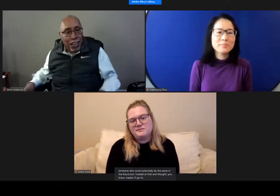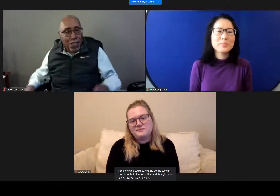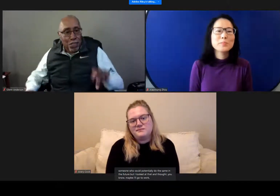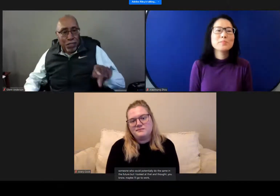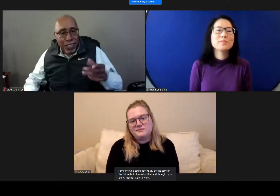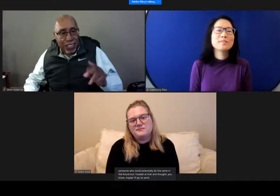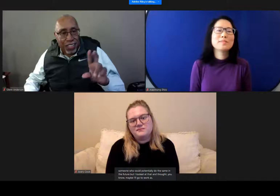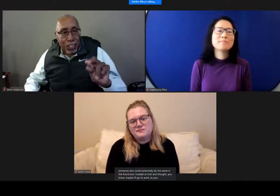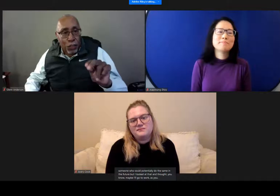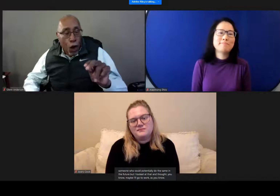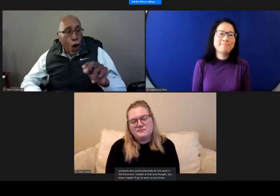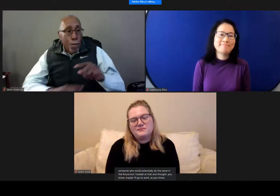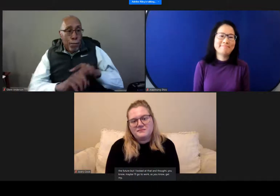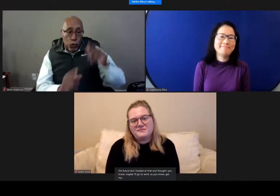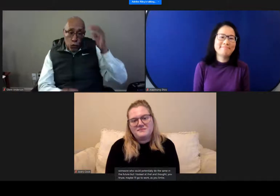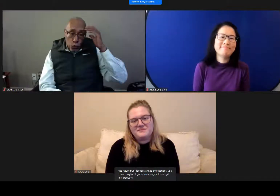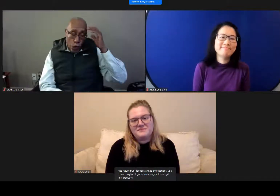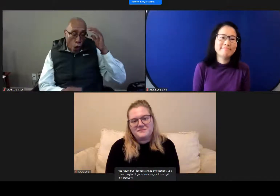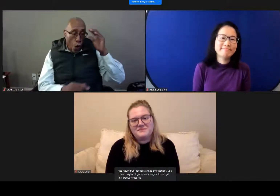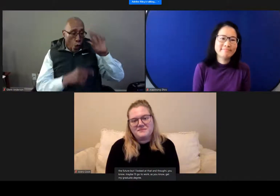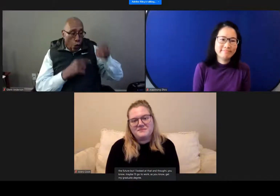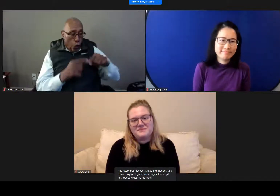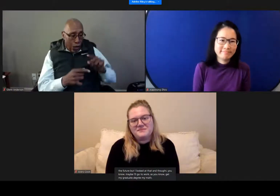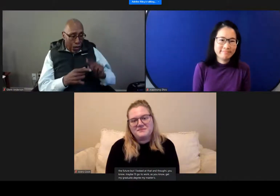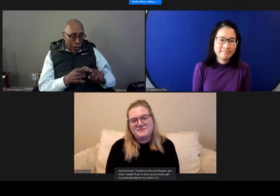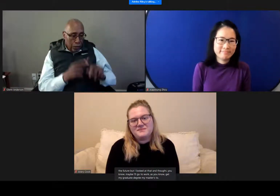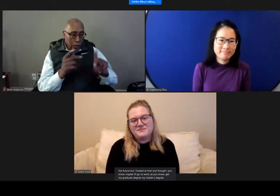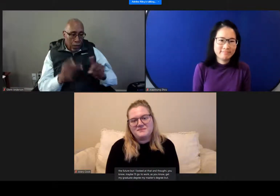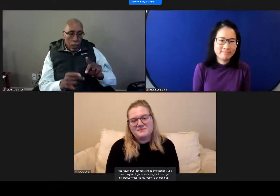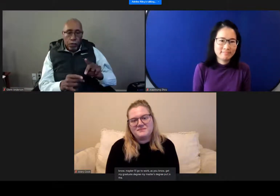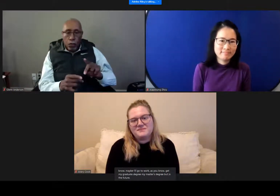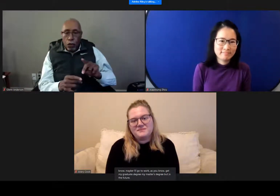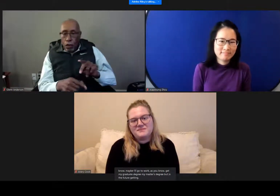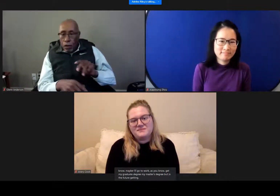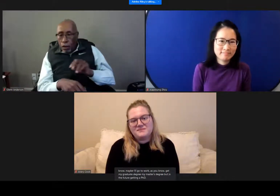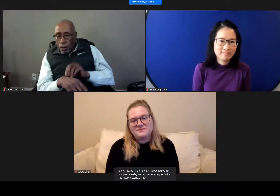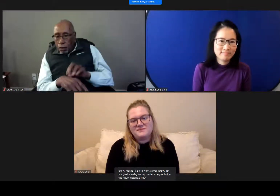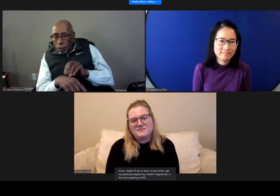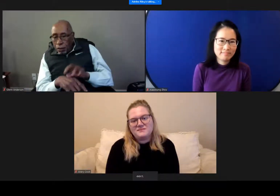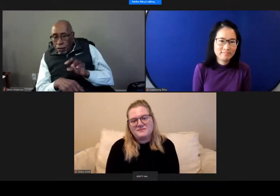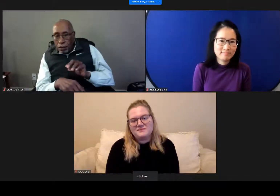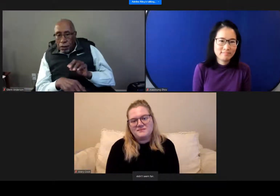work as, get my graduate degree, my master's degree, but in the future, getting a PhD didn't seem fathomable at that